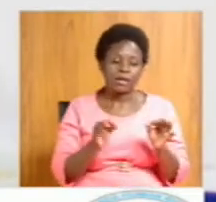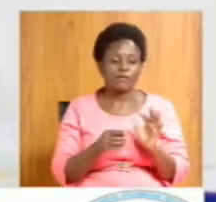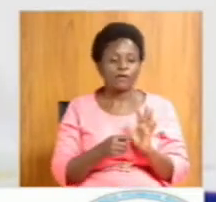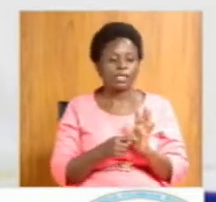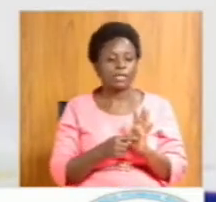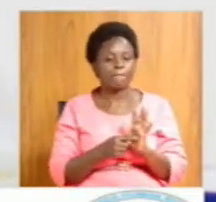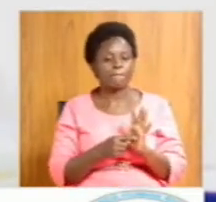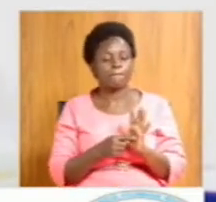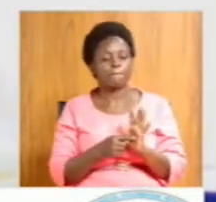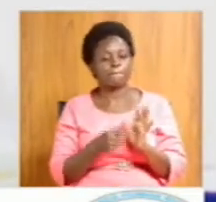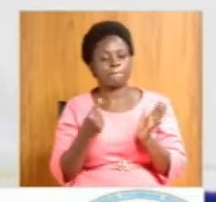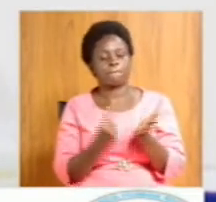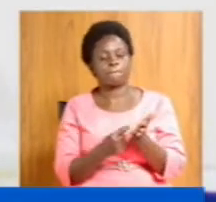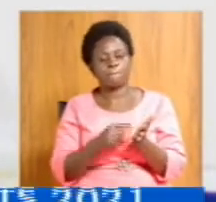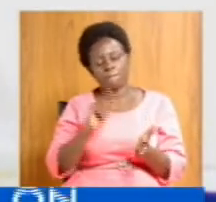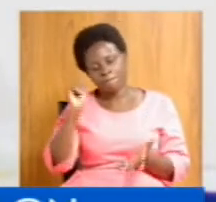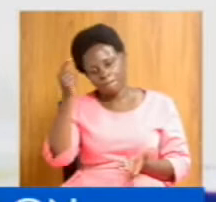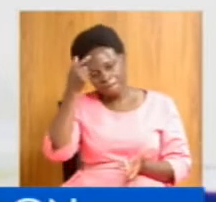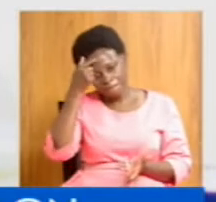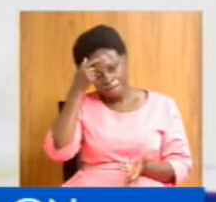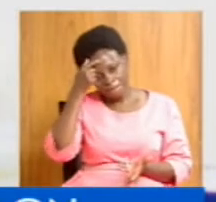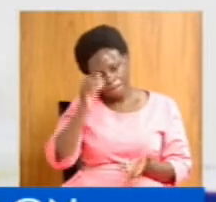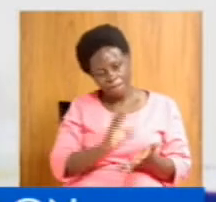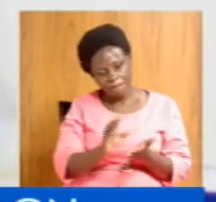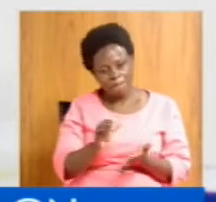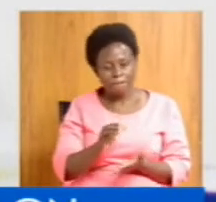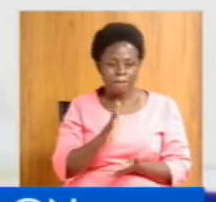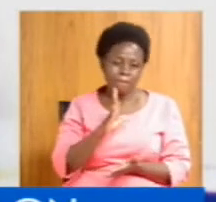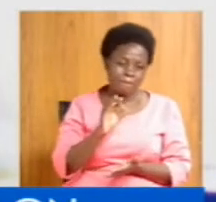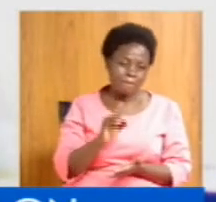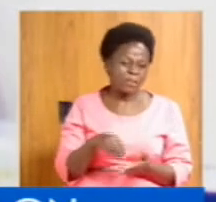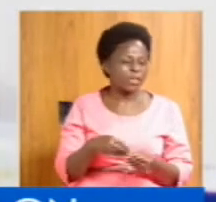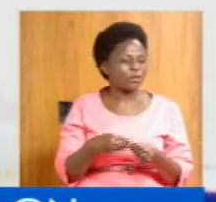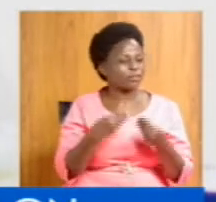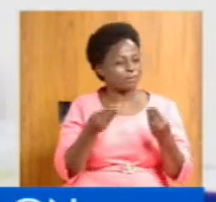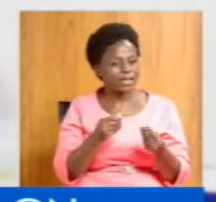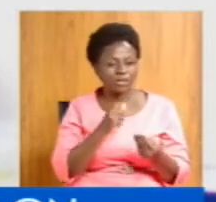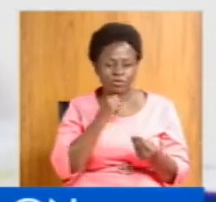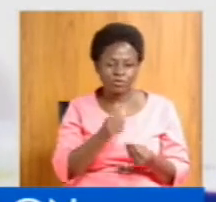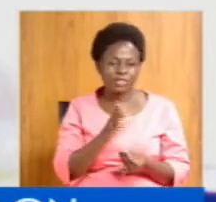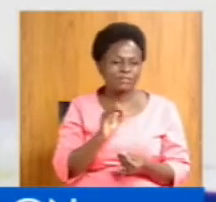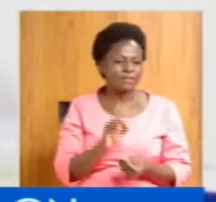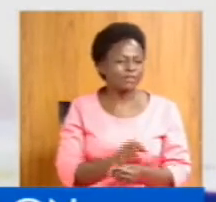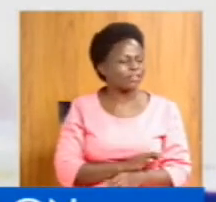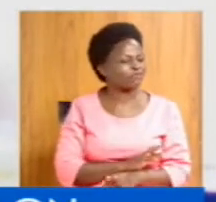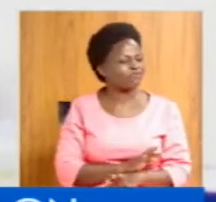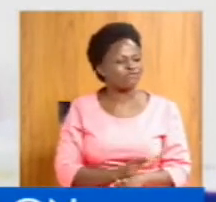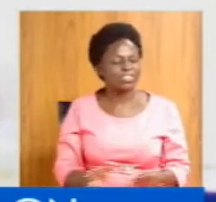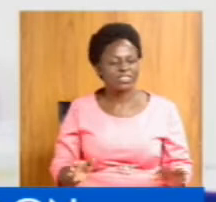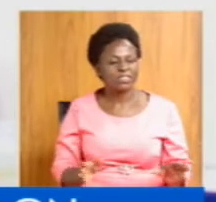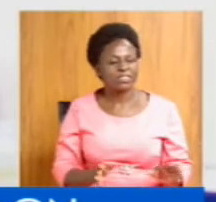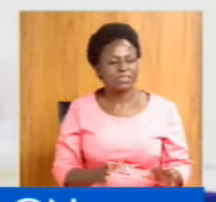example that Uganda government will cost 500 shillings will they want to supply or not it is 500 let me tell you you